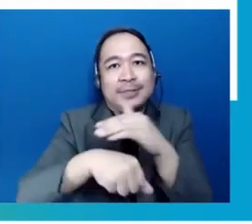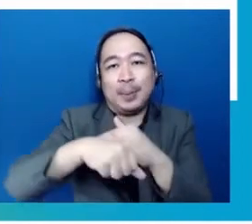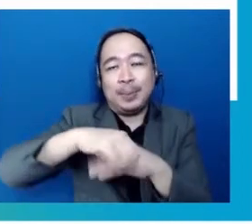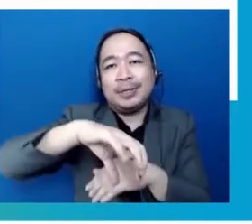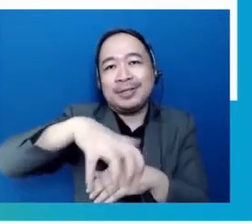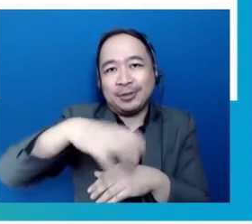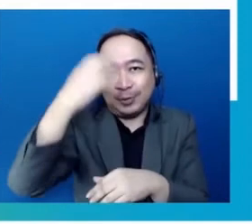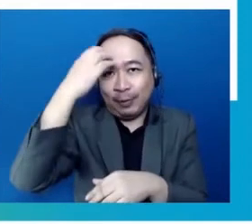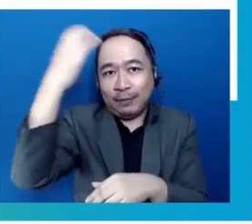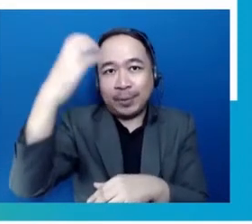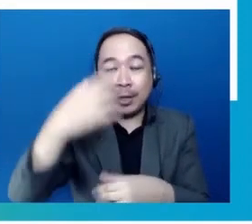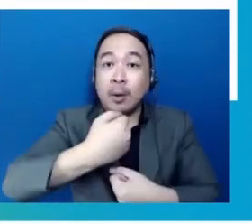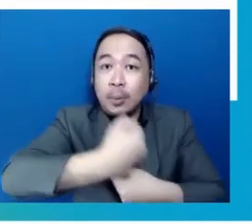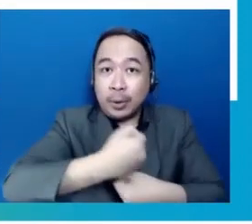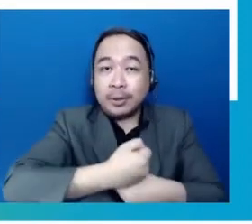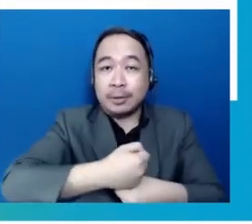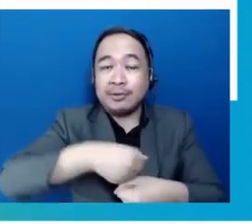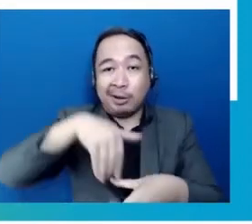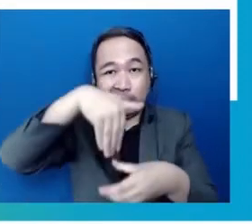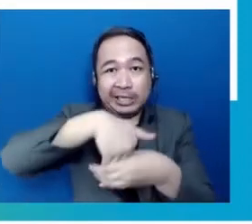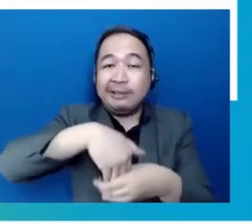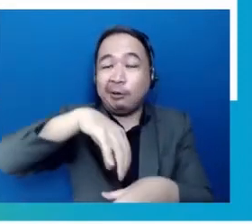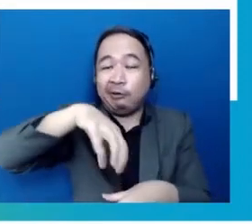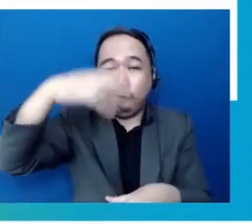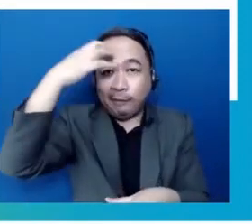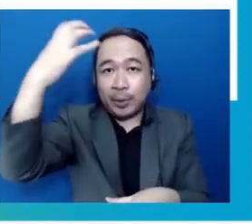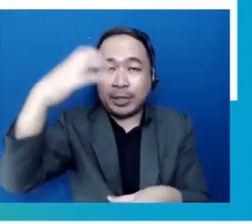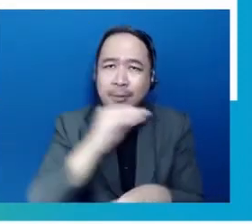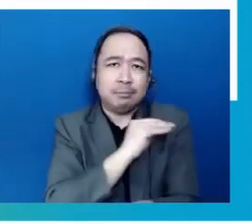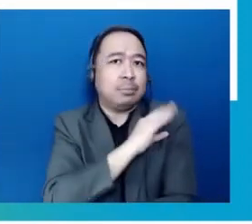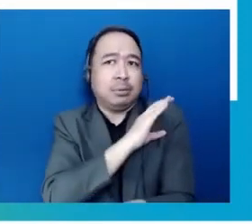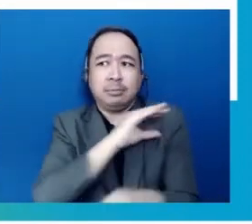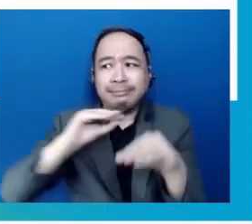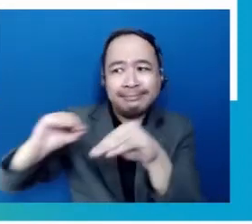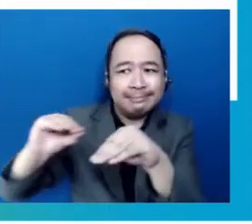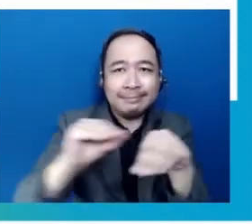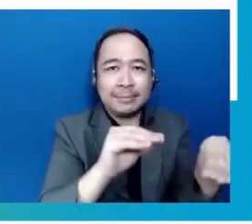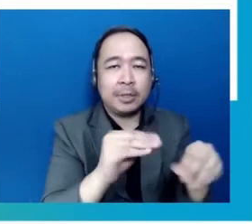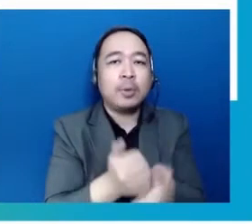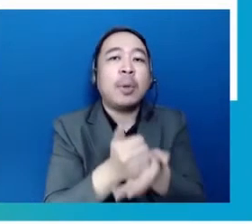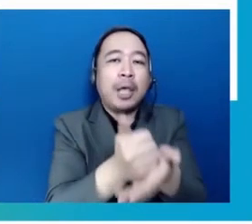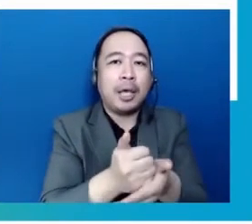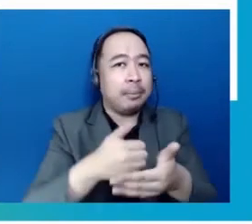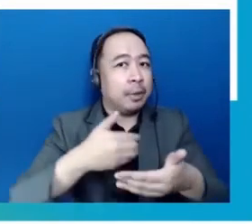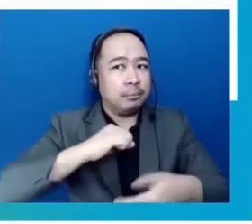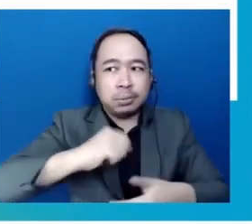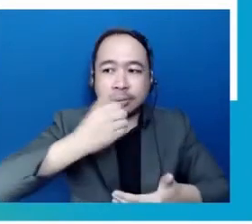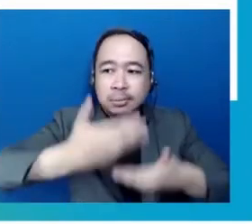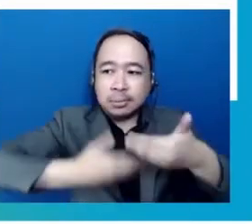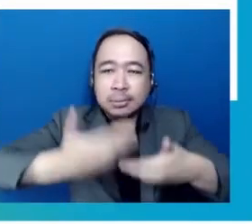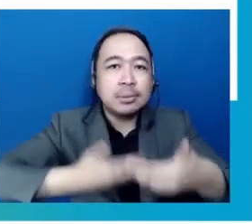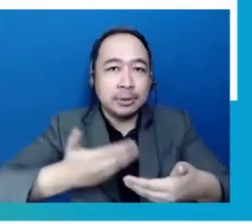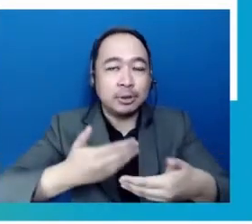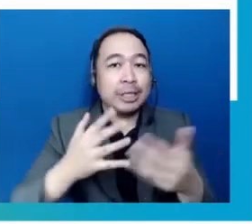with local governments to build capacity to help them accelerate their progress at a local level to